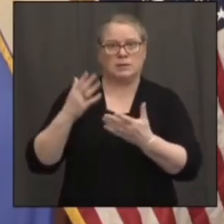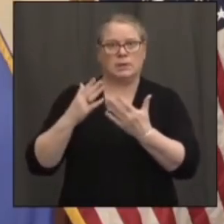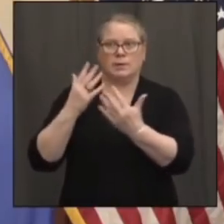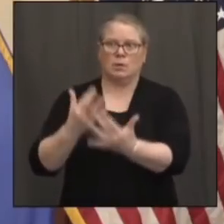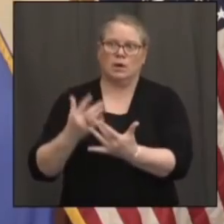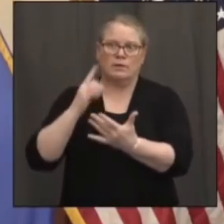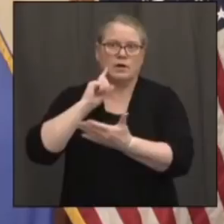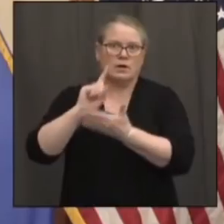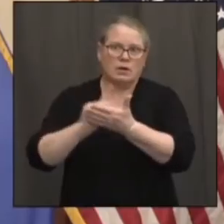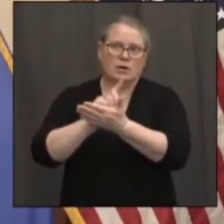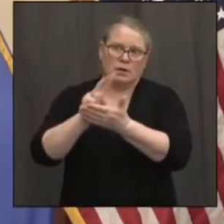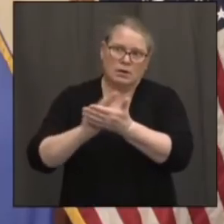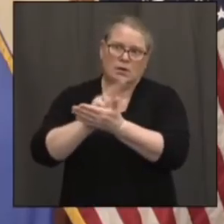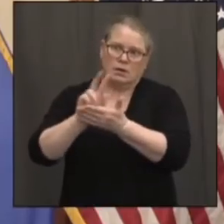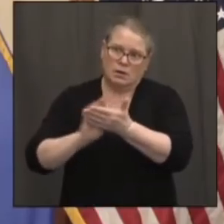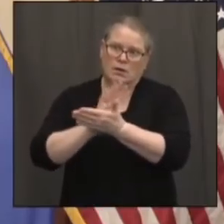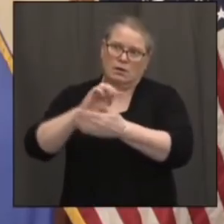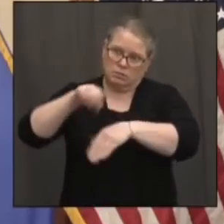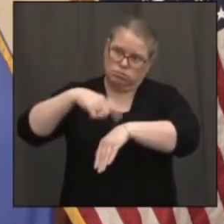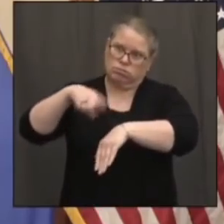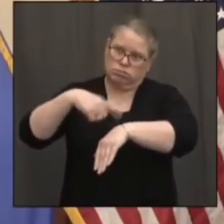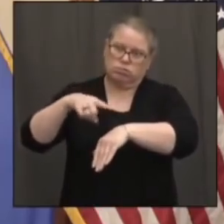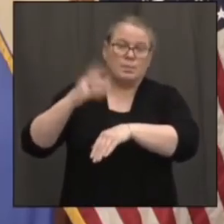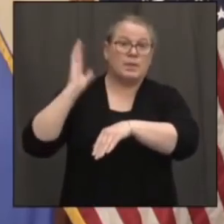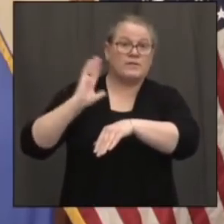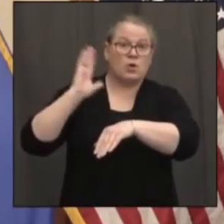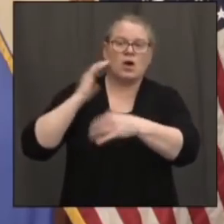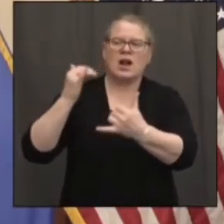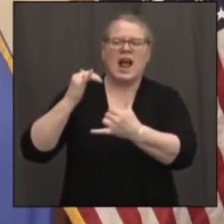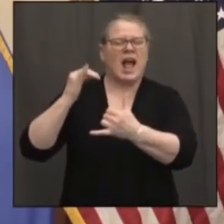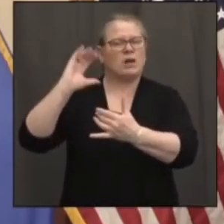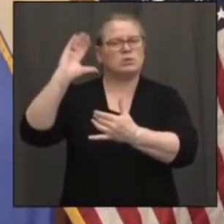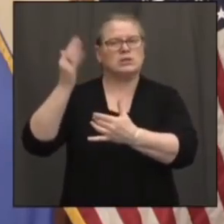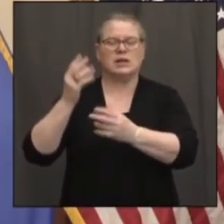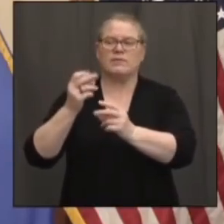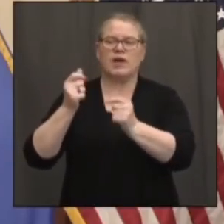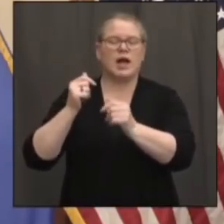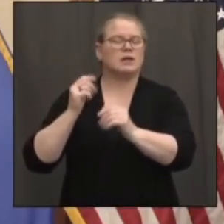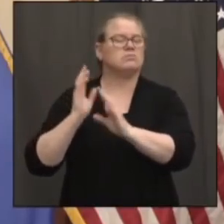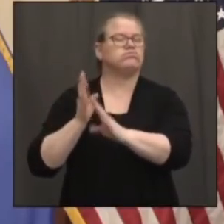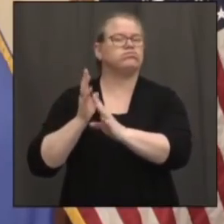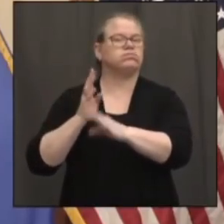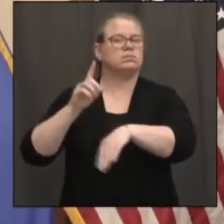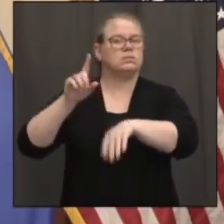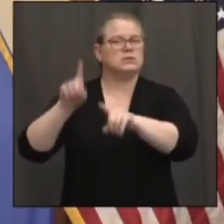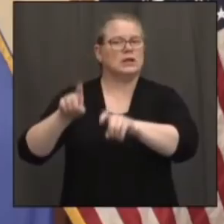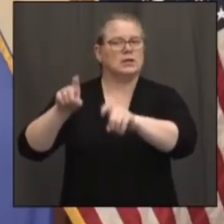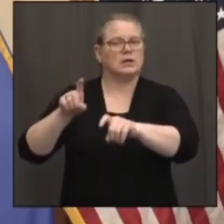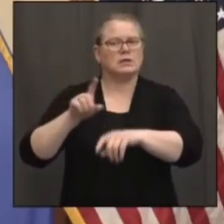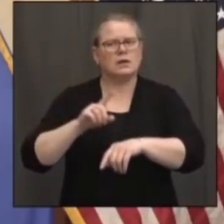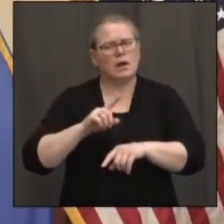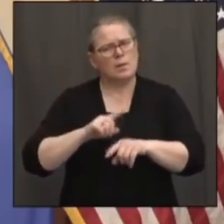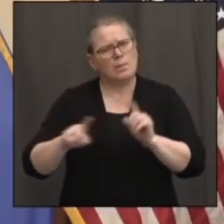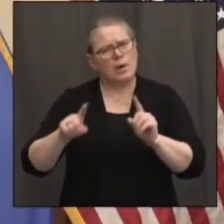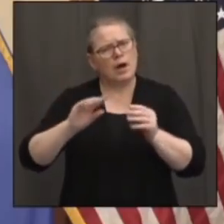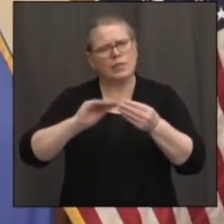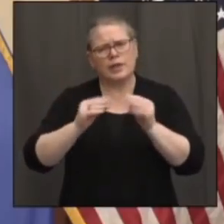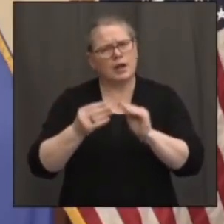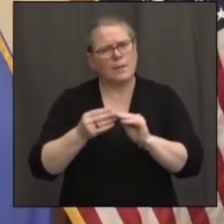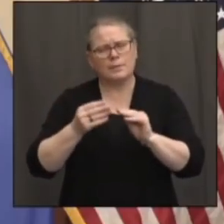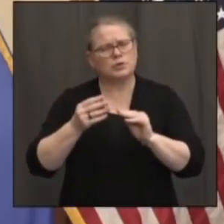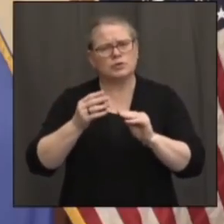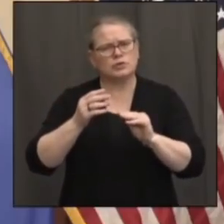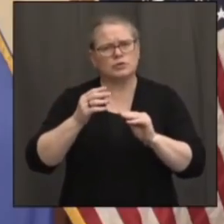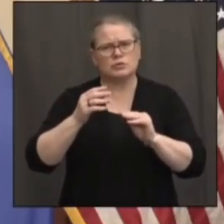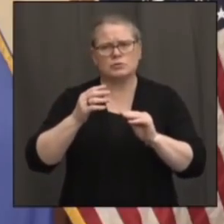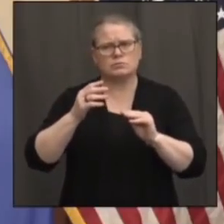quickly. But the numbers you guys are supplying they're not really dropping off. What might explain that? Is it heavy in some areas